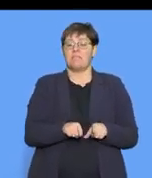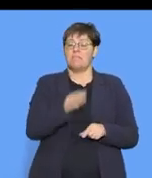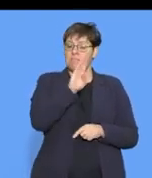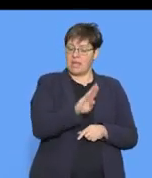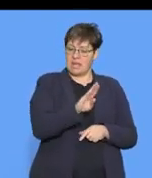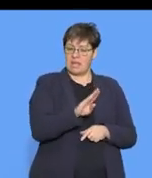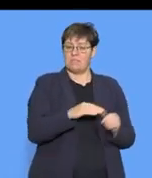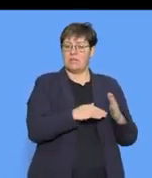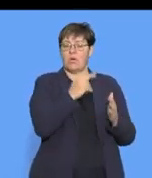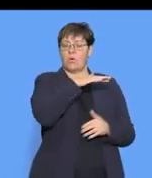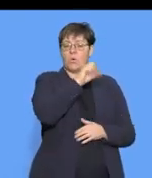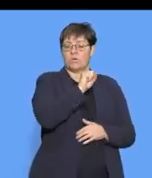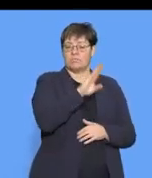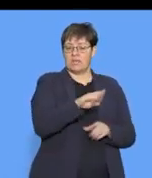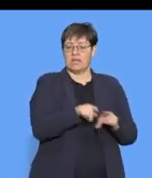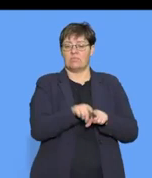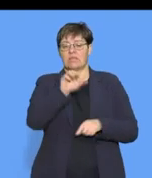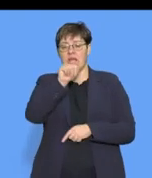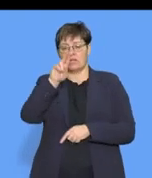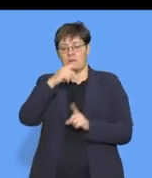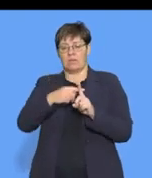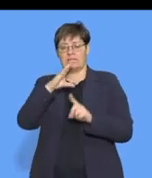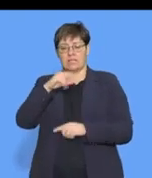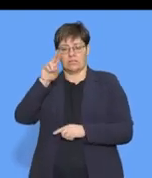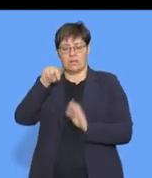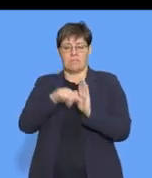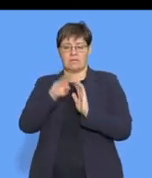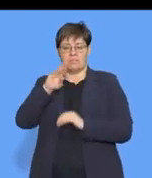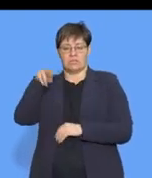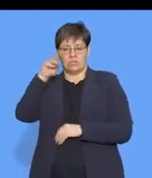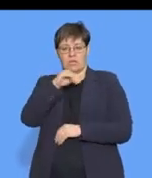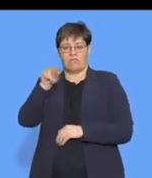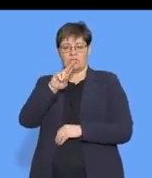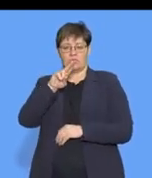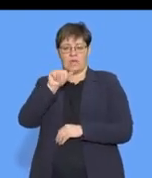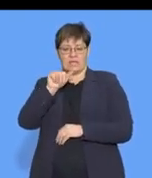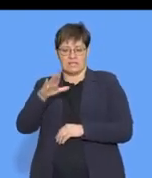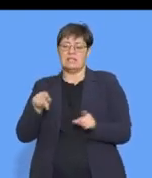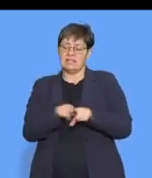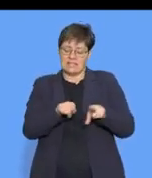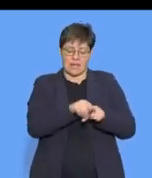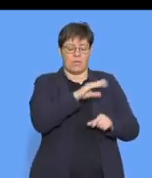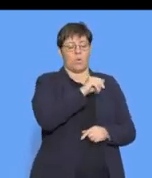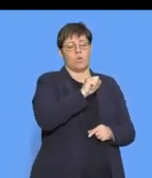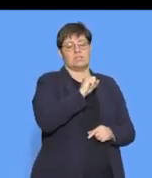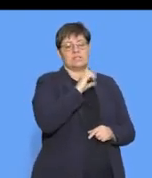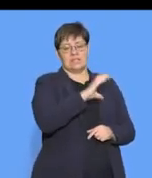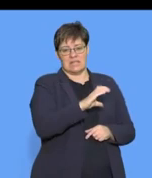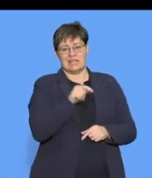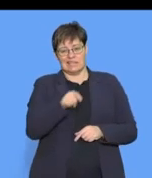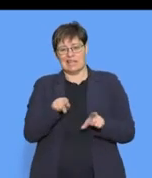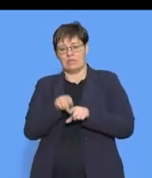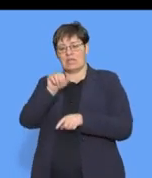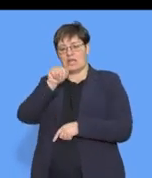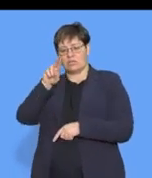B, then this is the formula that you're going to be using. And if you're looking for angle C, then this is the formula